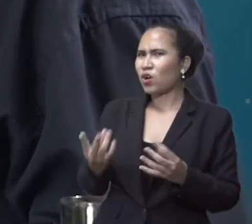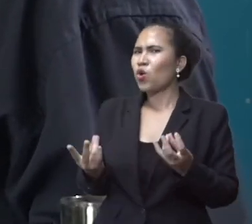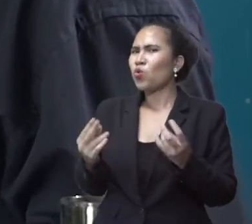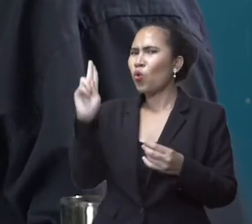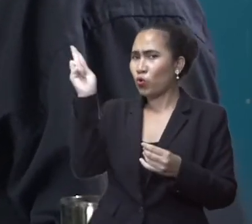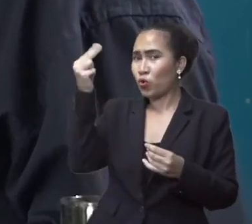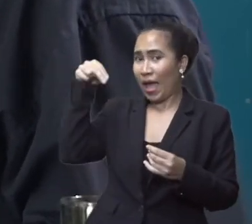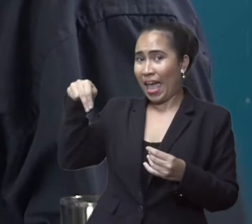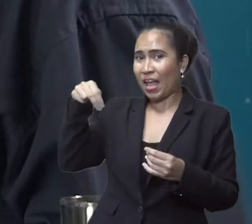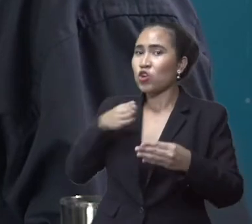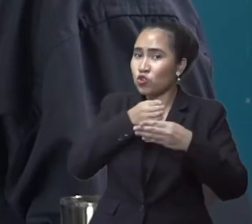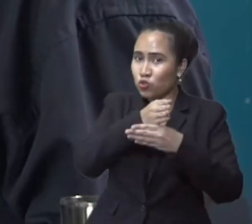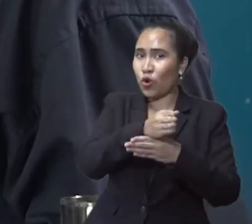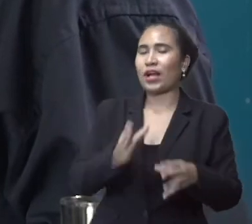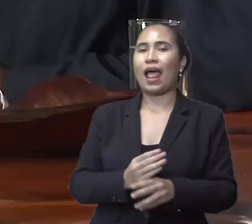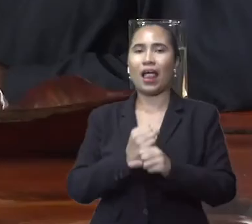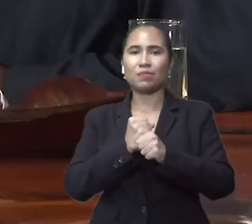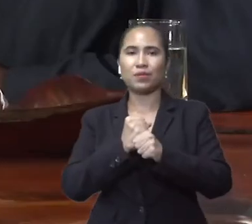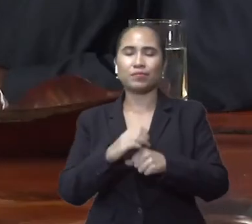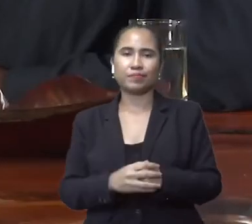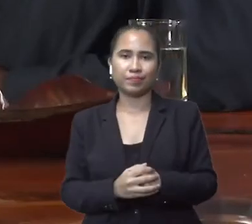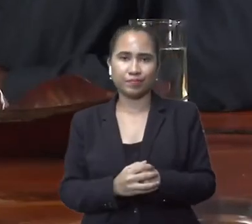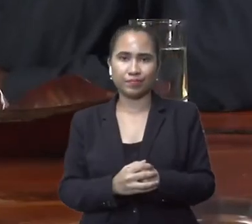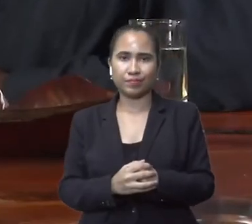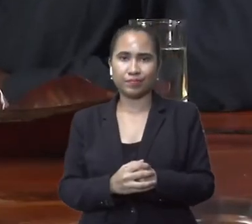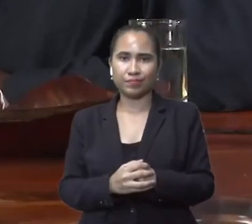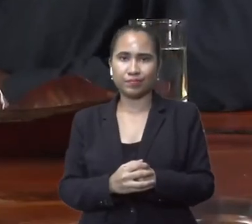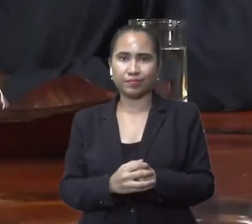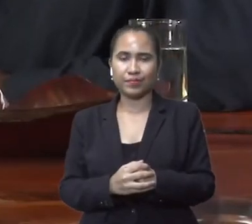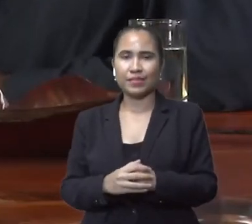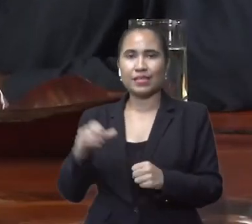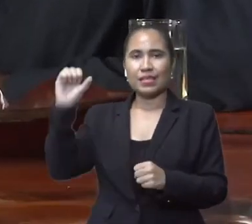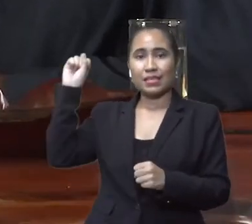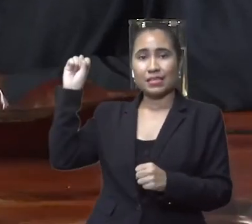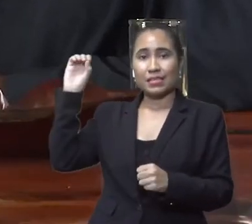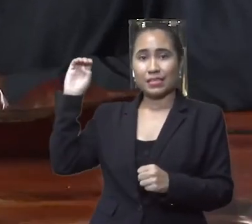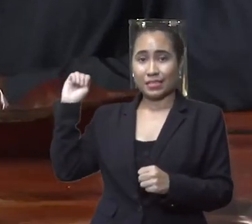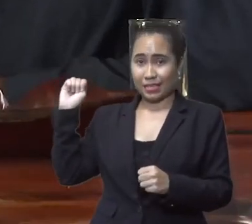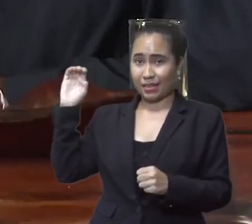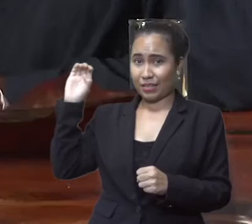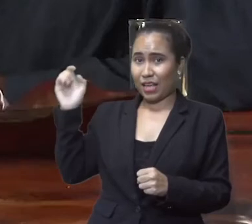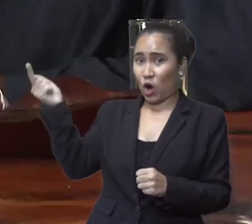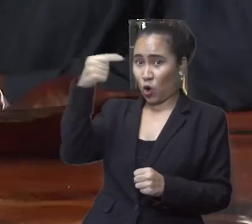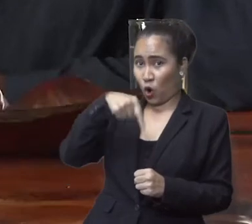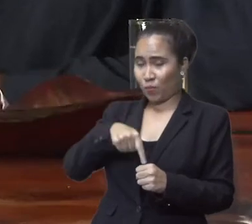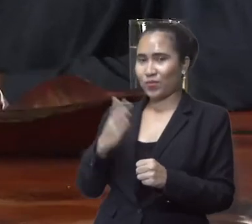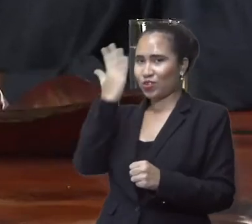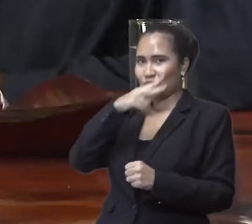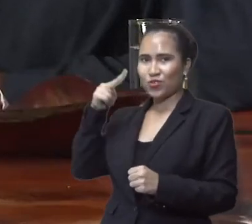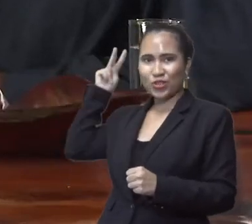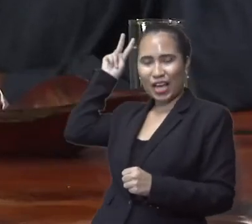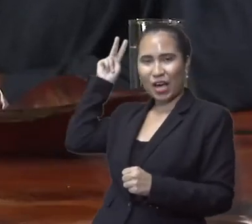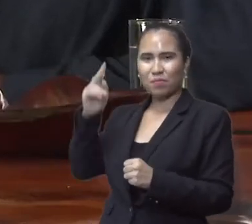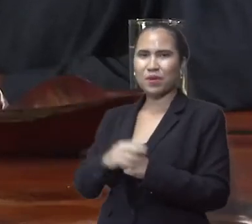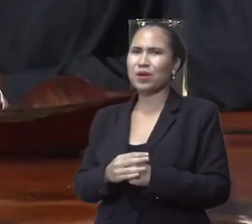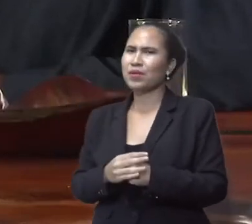can further integrate and work with CARICOM. Now, Secretary General Guterres is coming here to Suriname. Tell